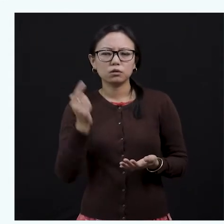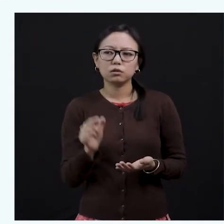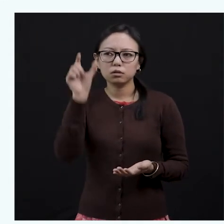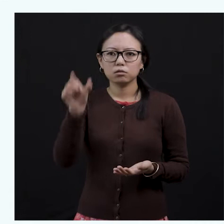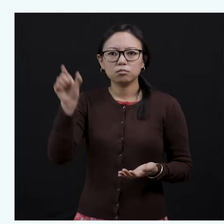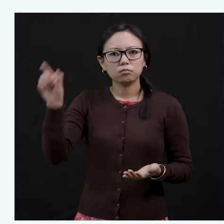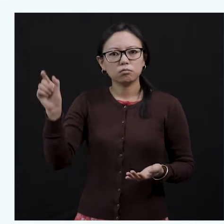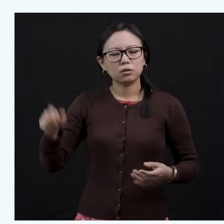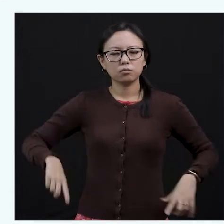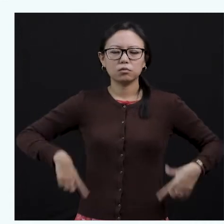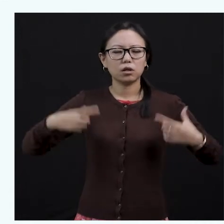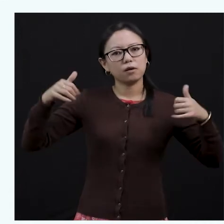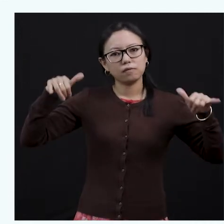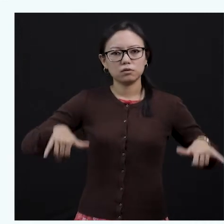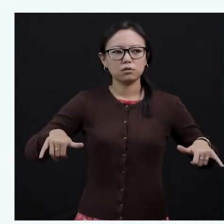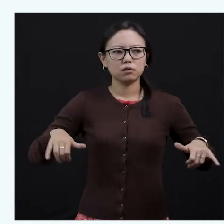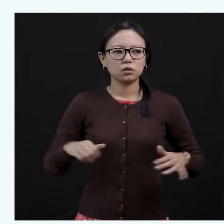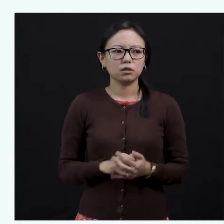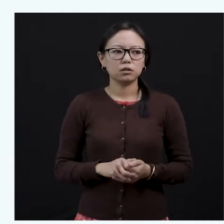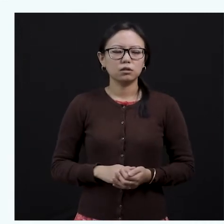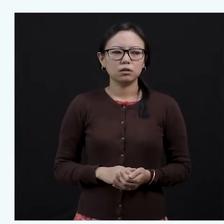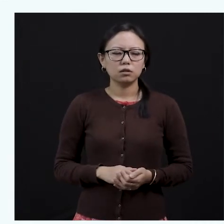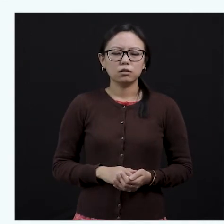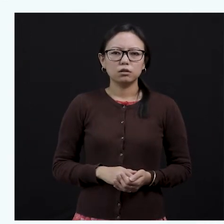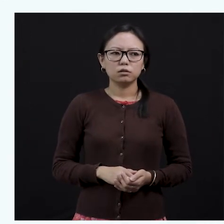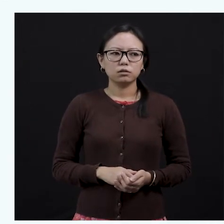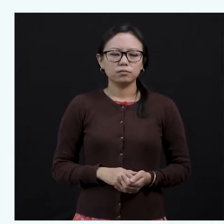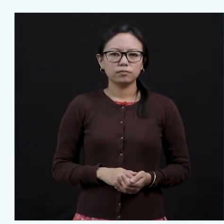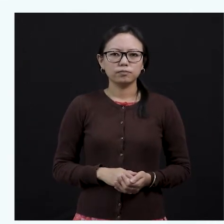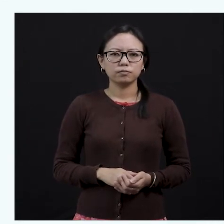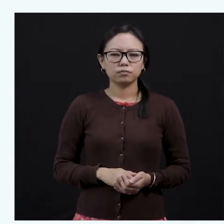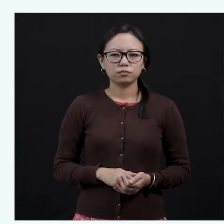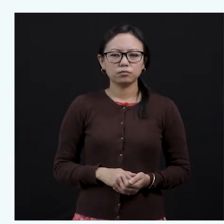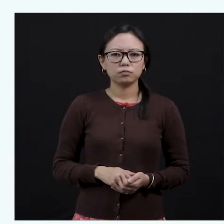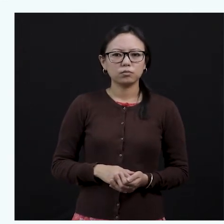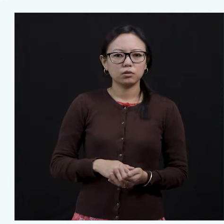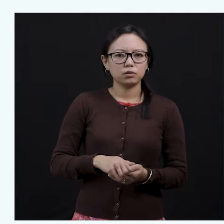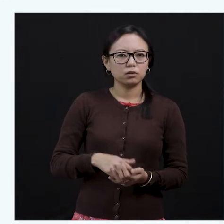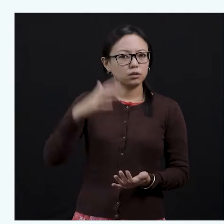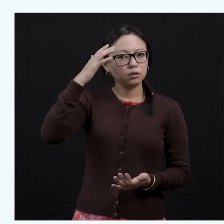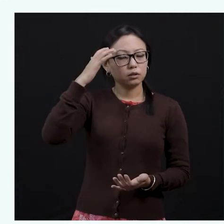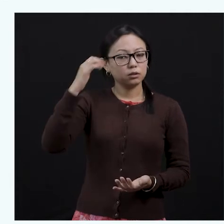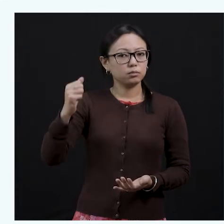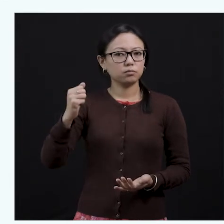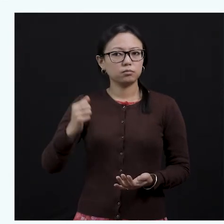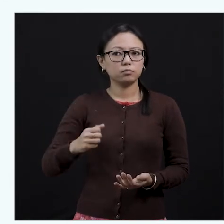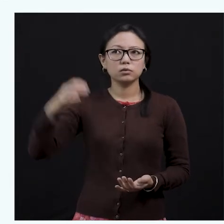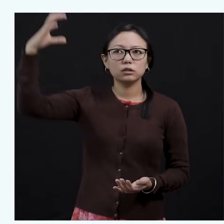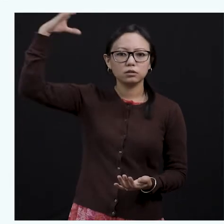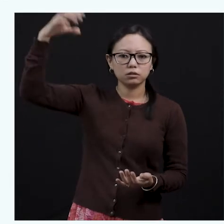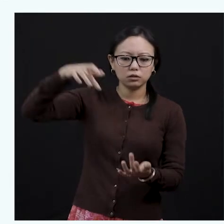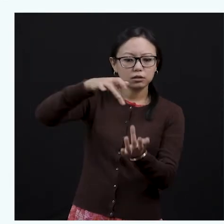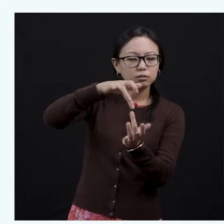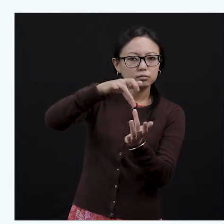is very close to the sun. Then comes Venus, Earth, likewise, okay? So those planets which are very close to the